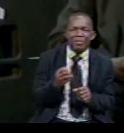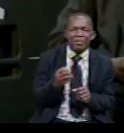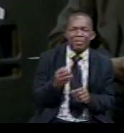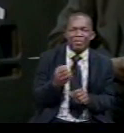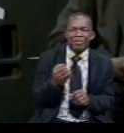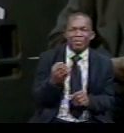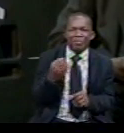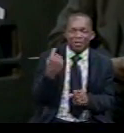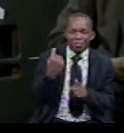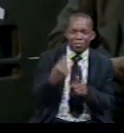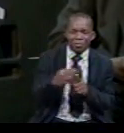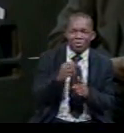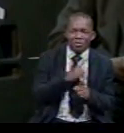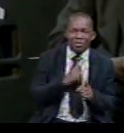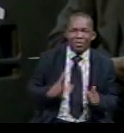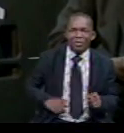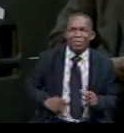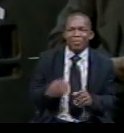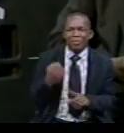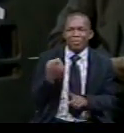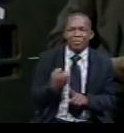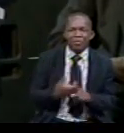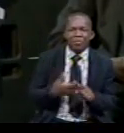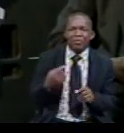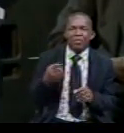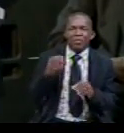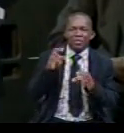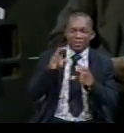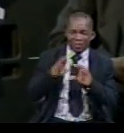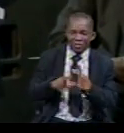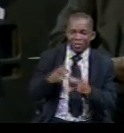word of God from the throne of grace.